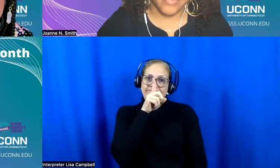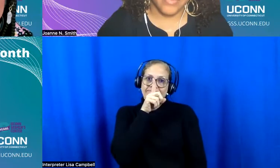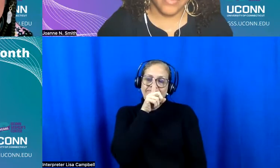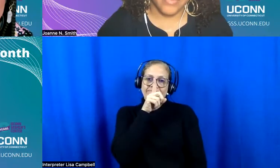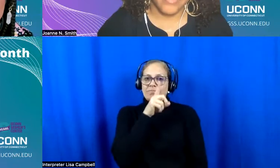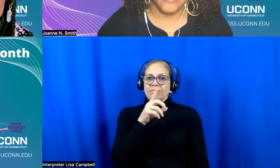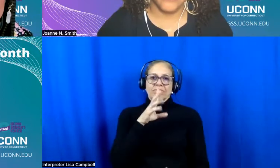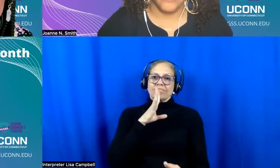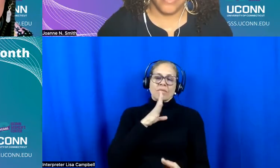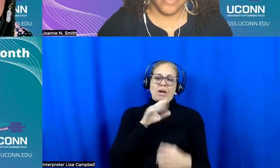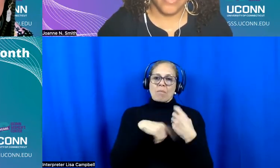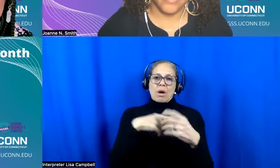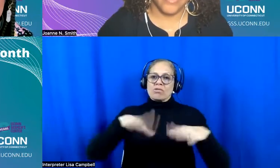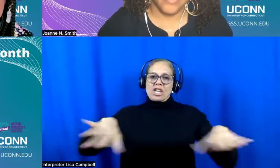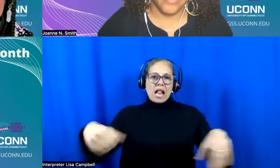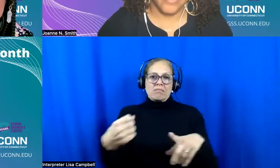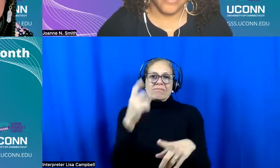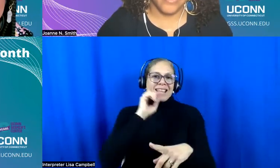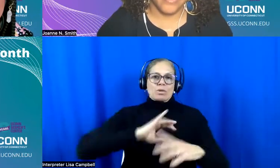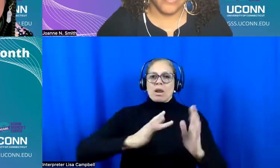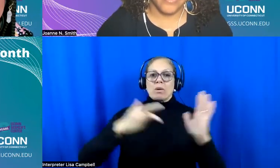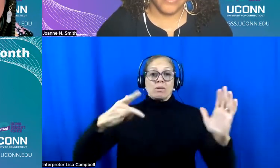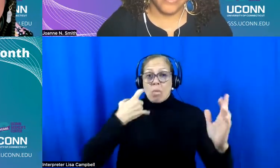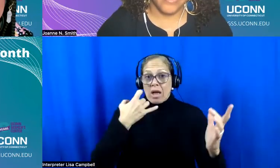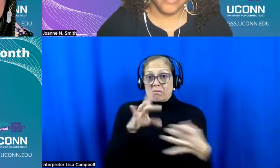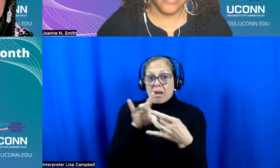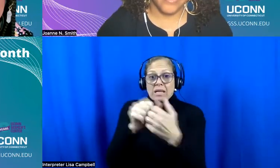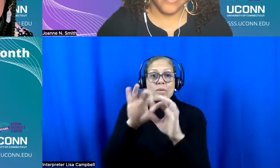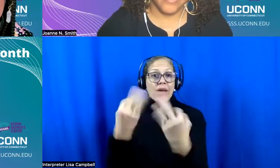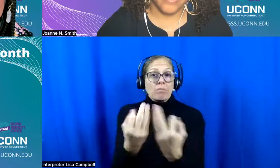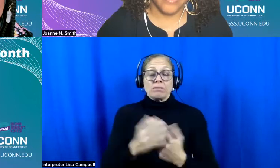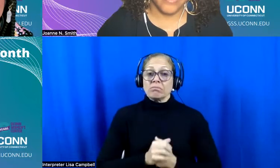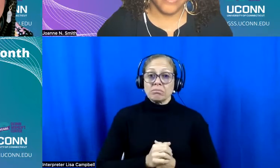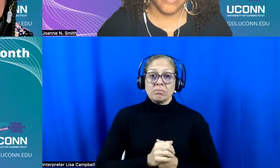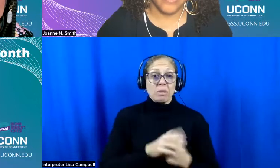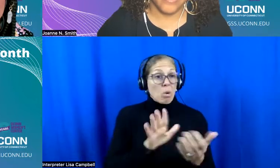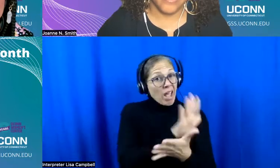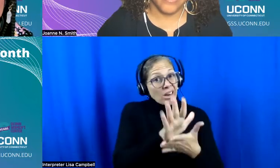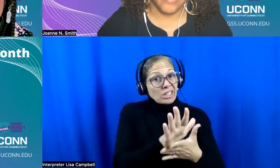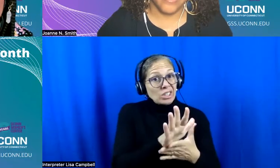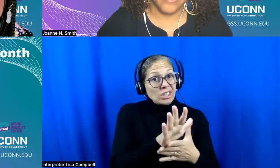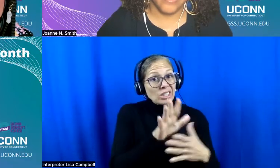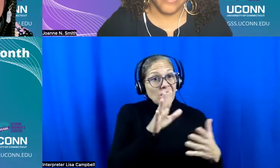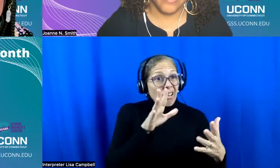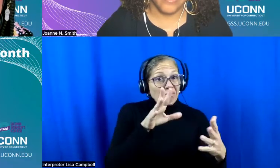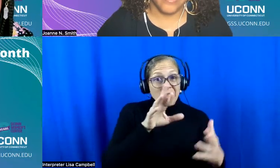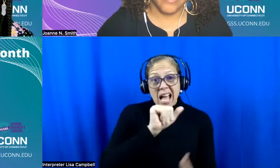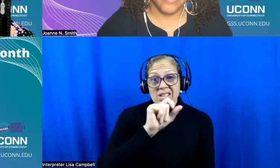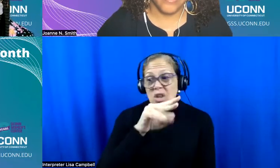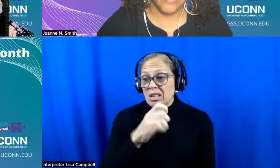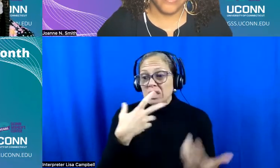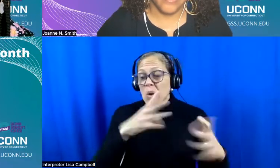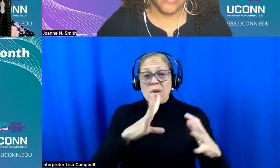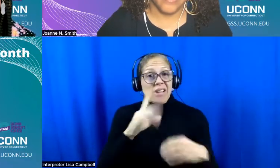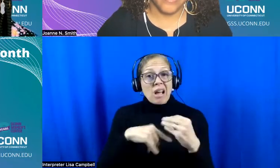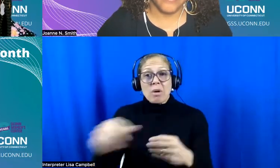family, right? And not that people want to talk about campus assault, right? But they don't want to talk about it. And particularly, what if that family is giving a